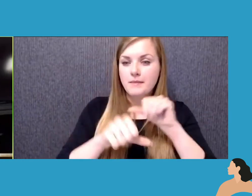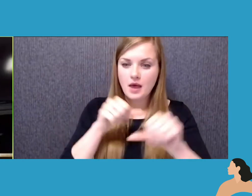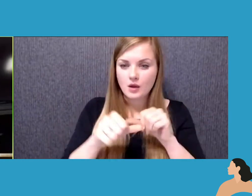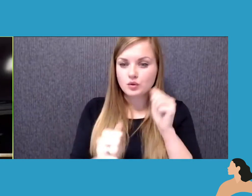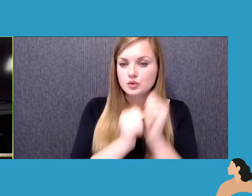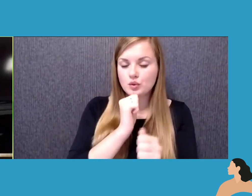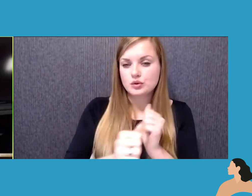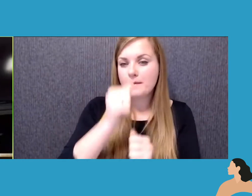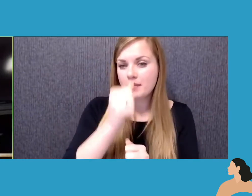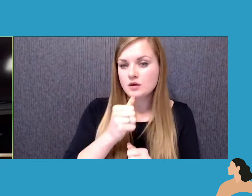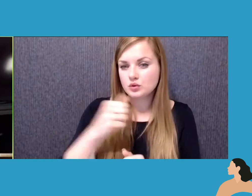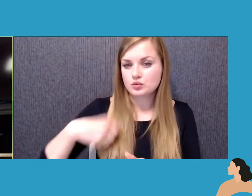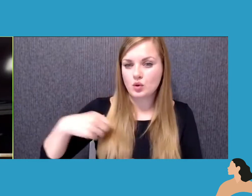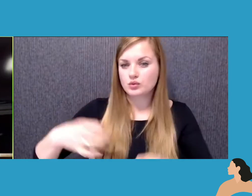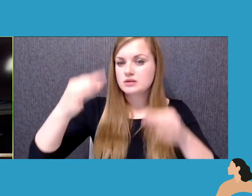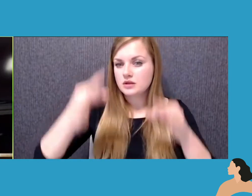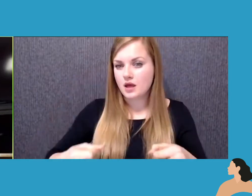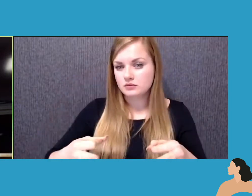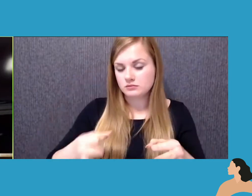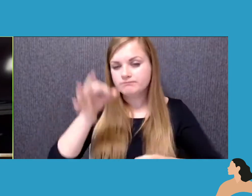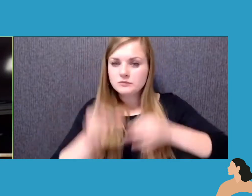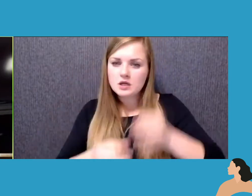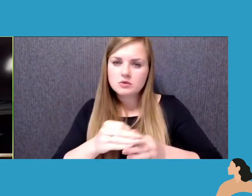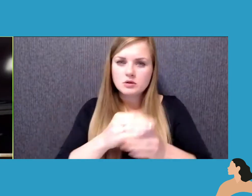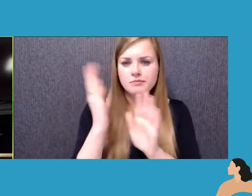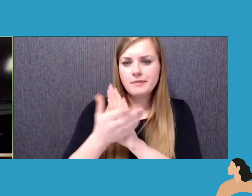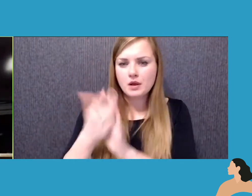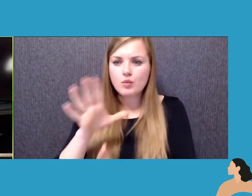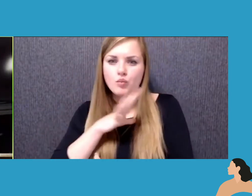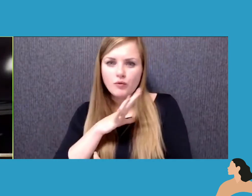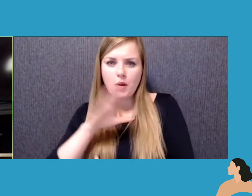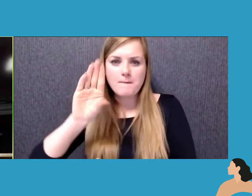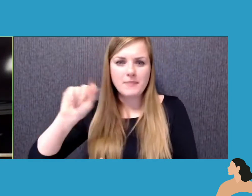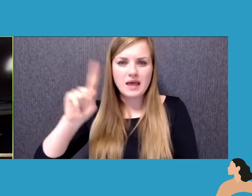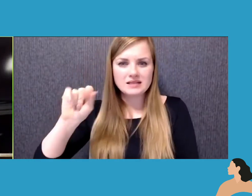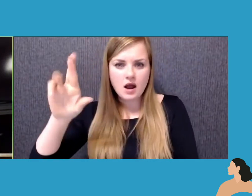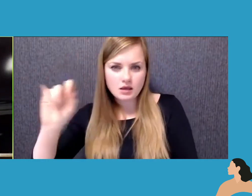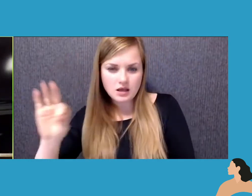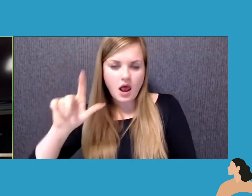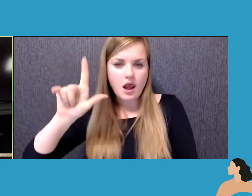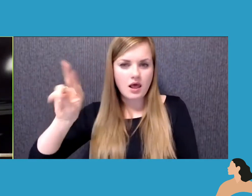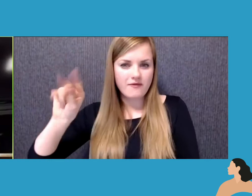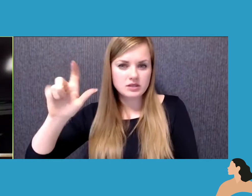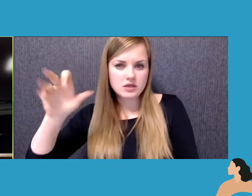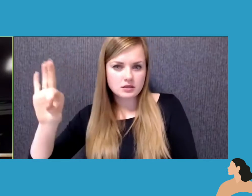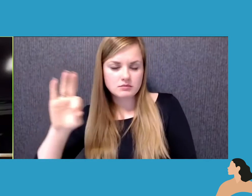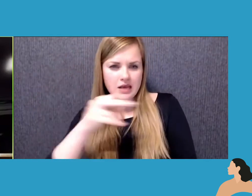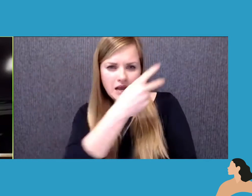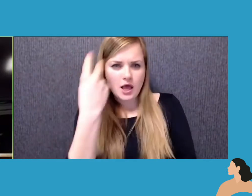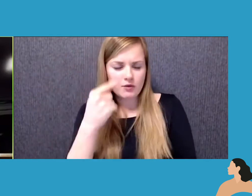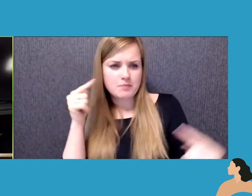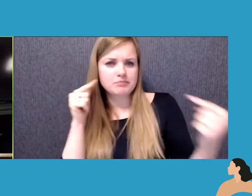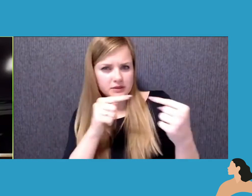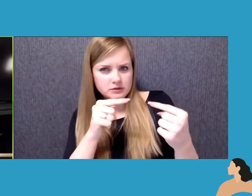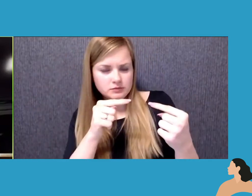Minutes LT, and I am the moderator. This year, in early 2020, the European Court of Human Rights